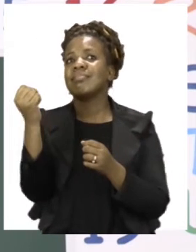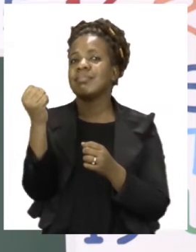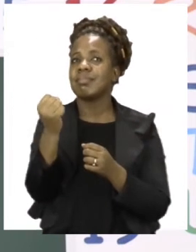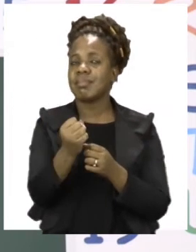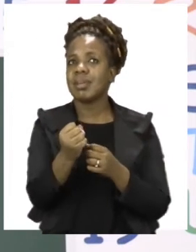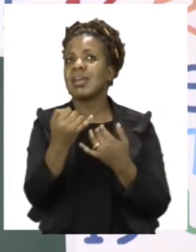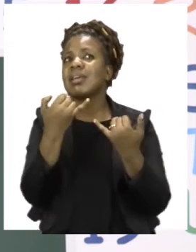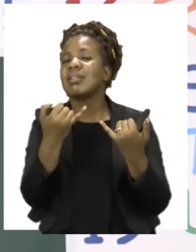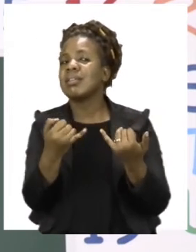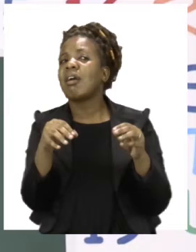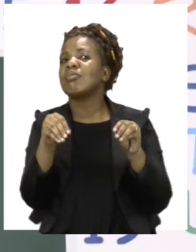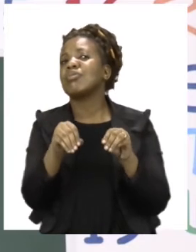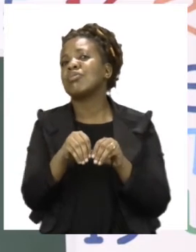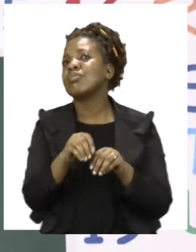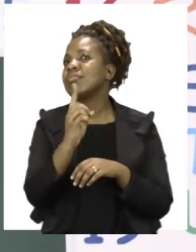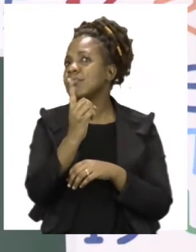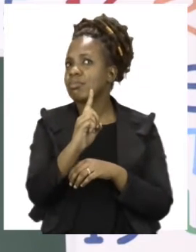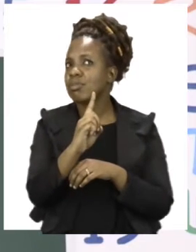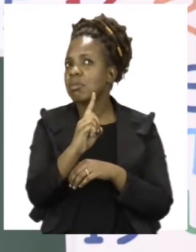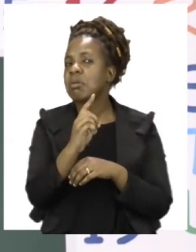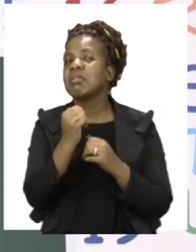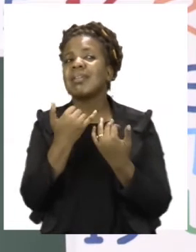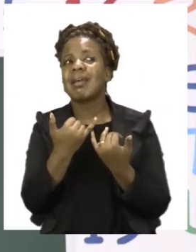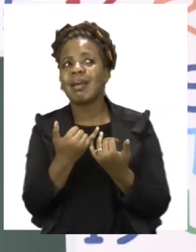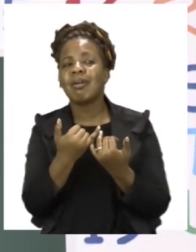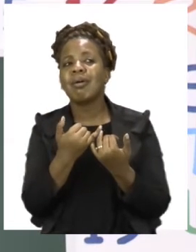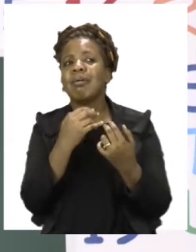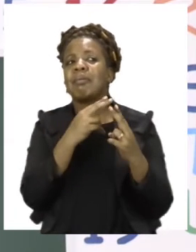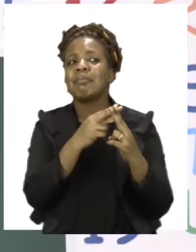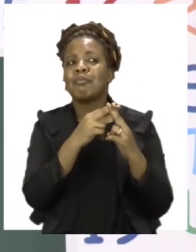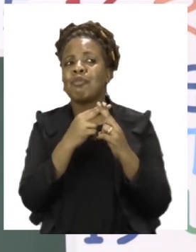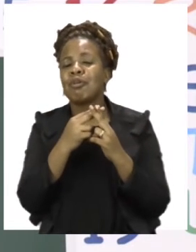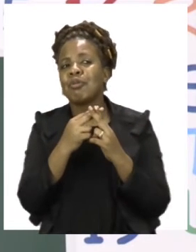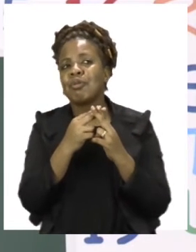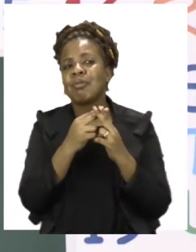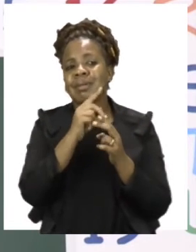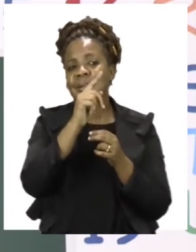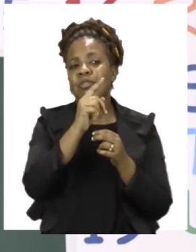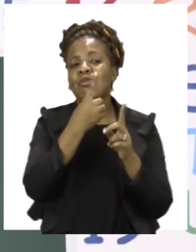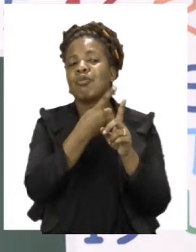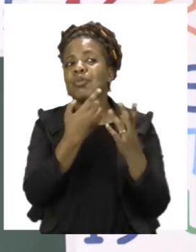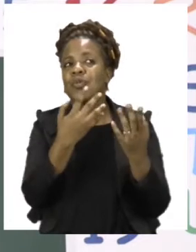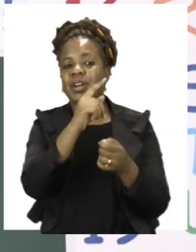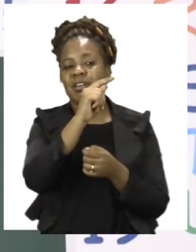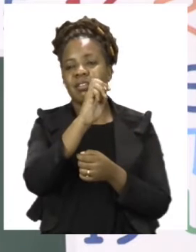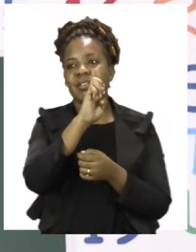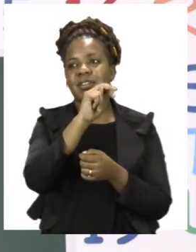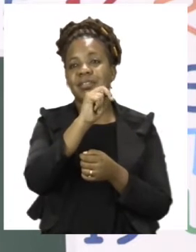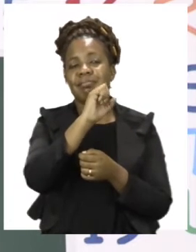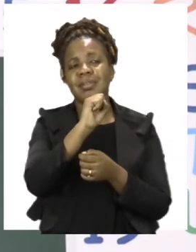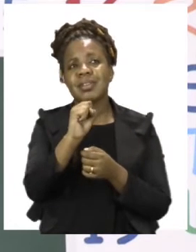to happen is that we go to Mr. Tens and we say, Mr. Tens, please can we